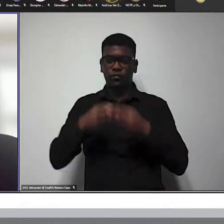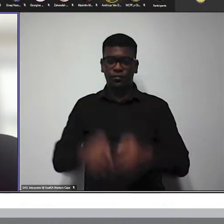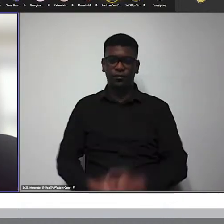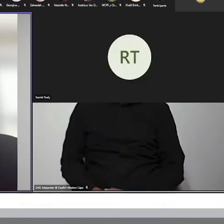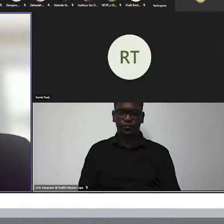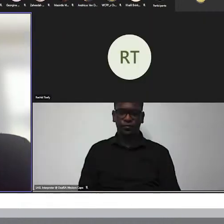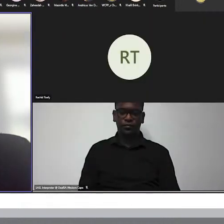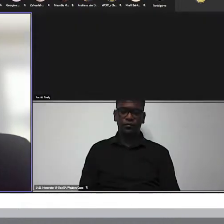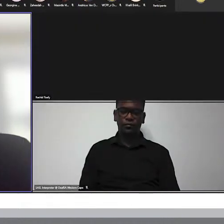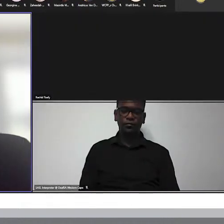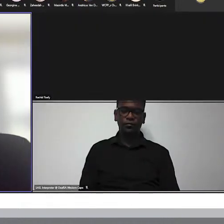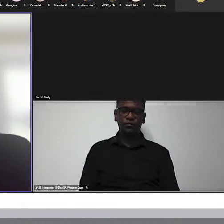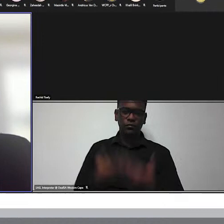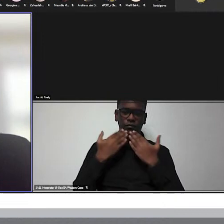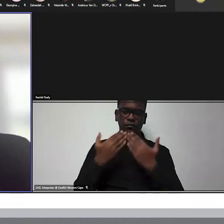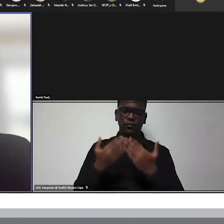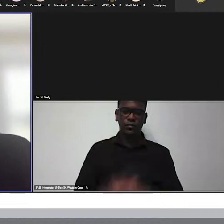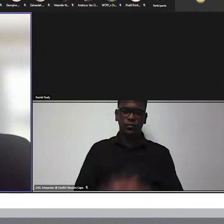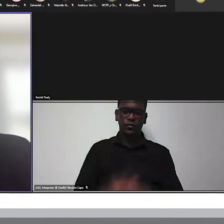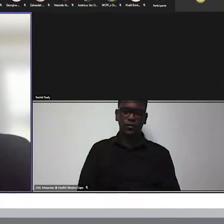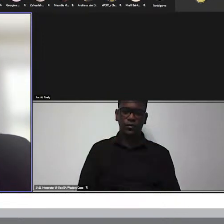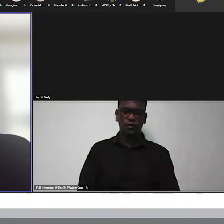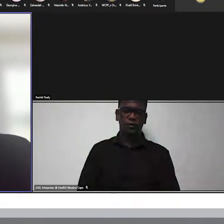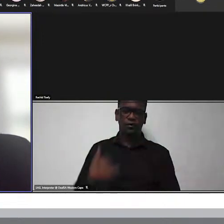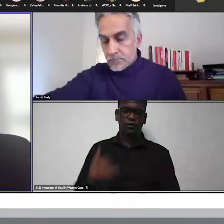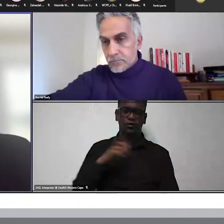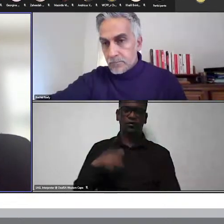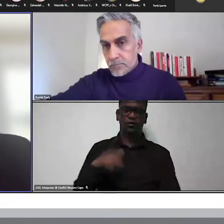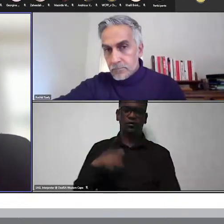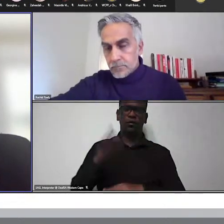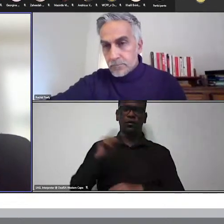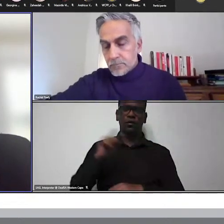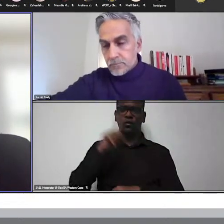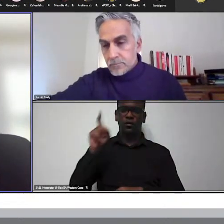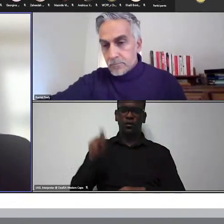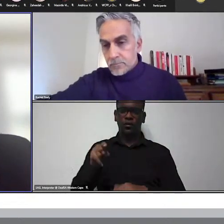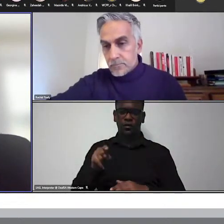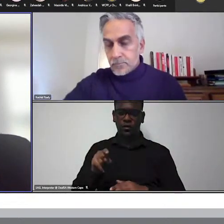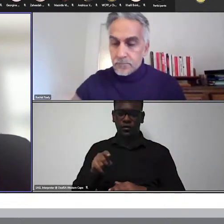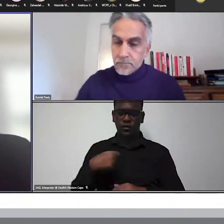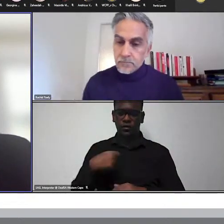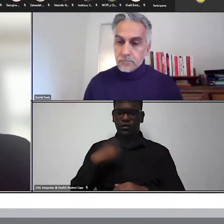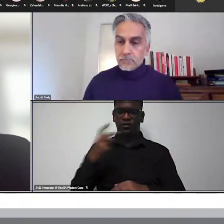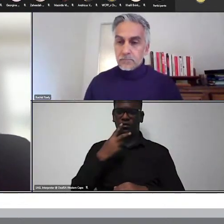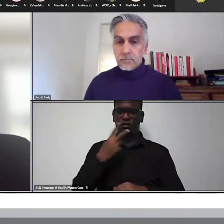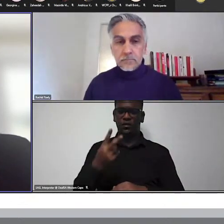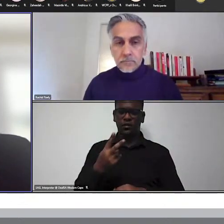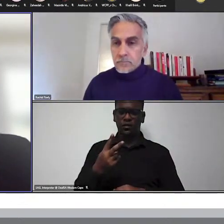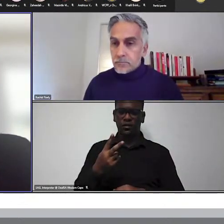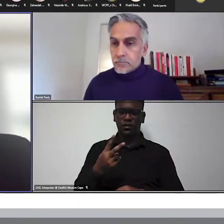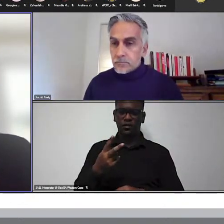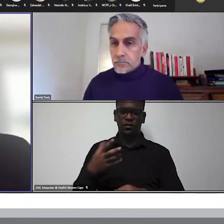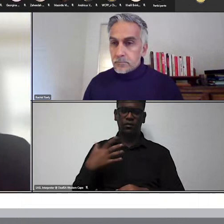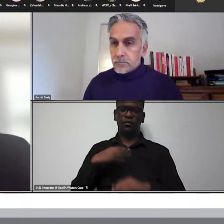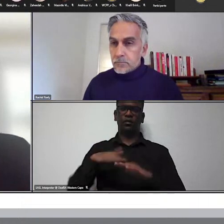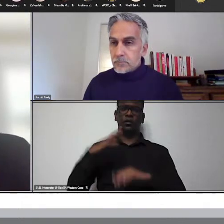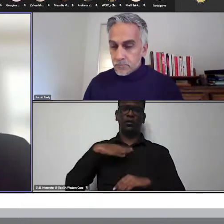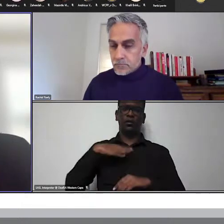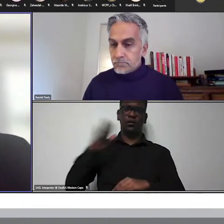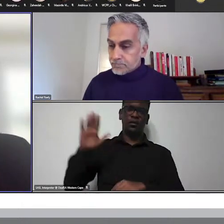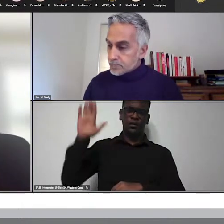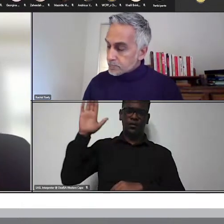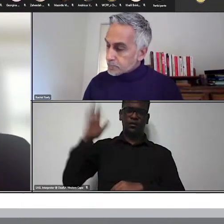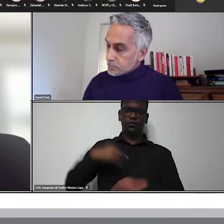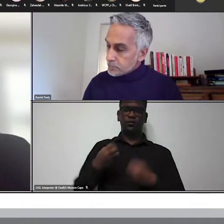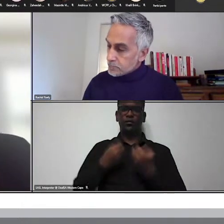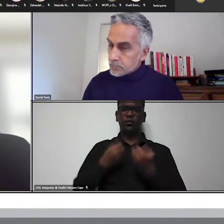Thank you very much, Member. I don't have any further questions on my hand, and I don't see any further hands, so I'll hand over